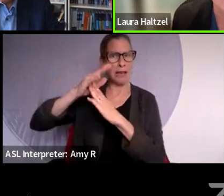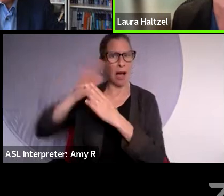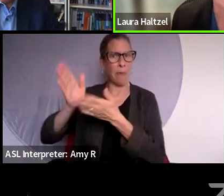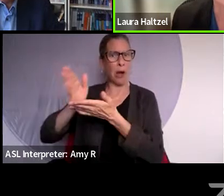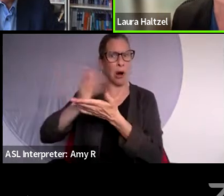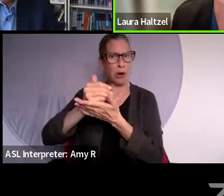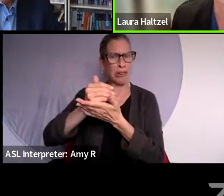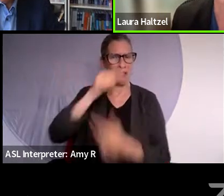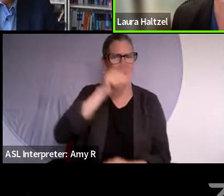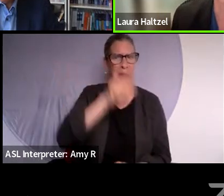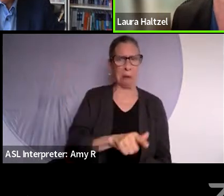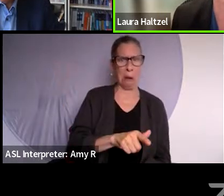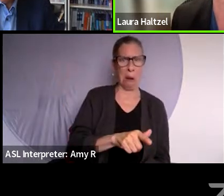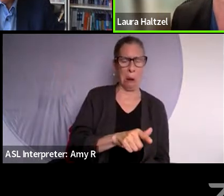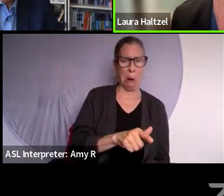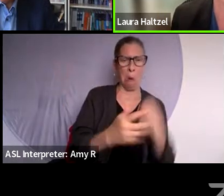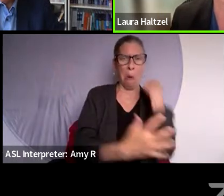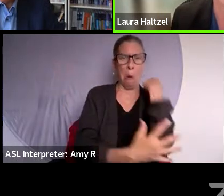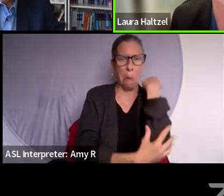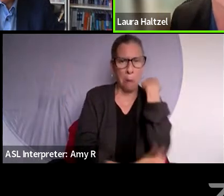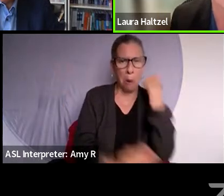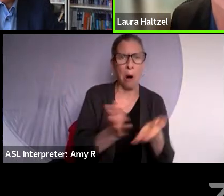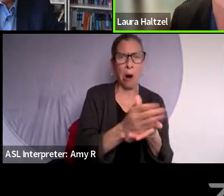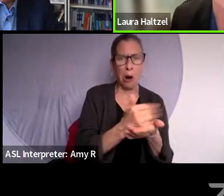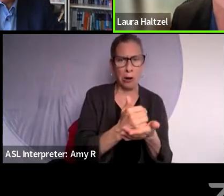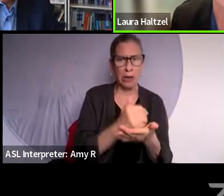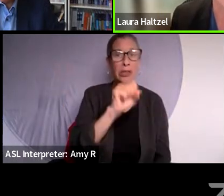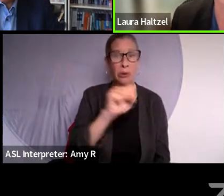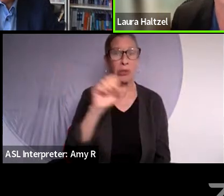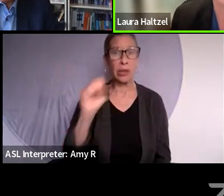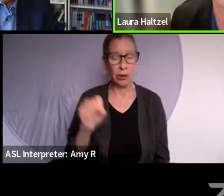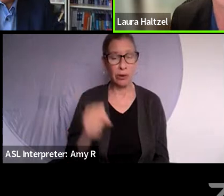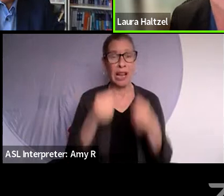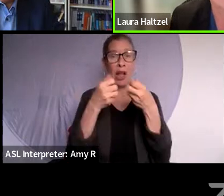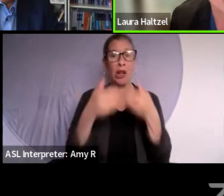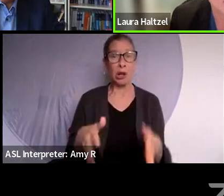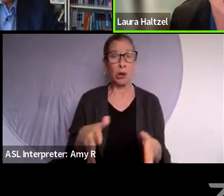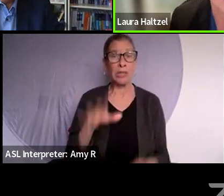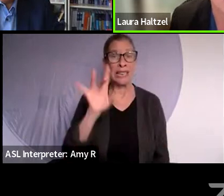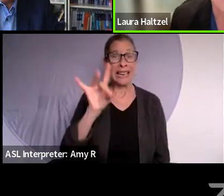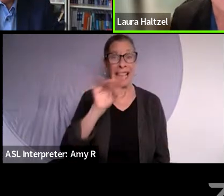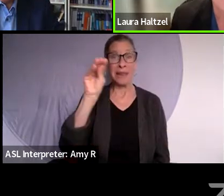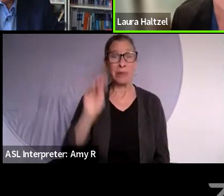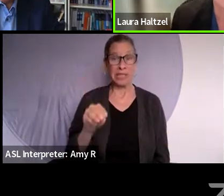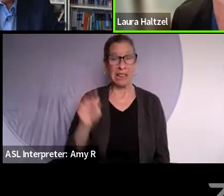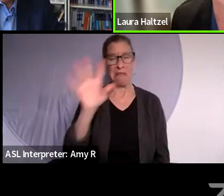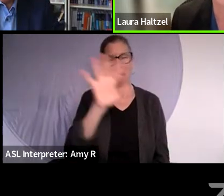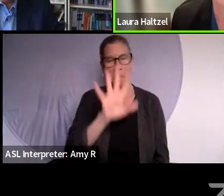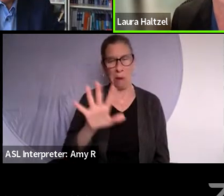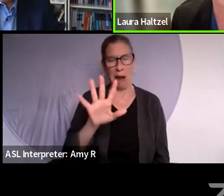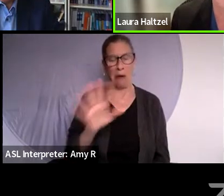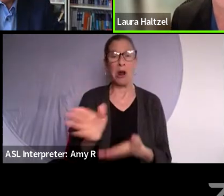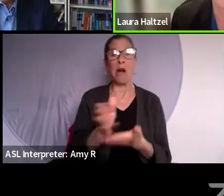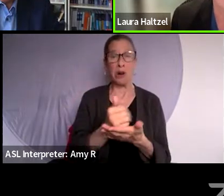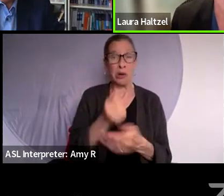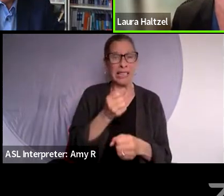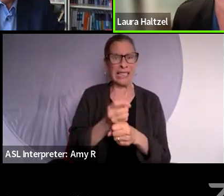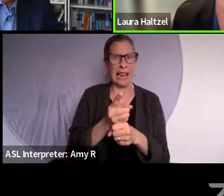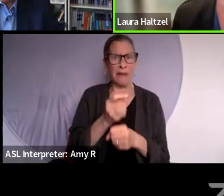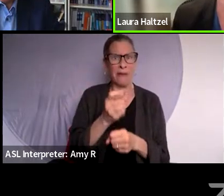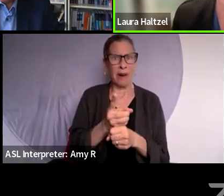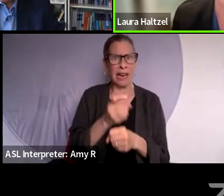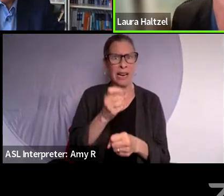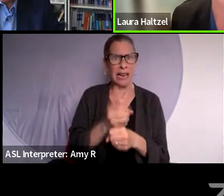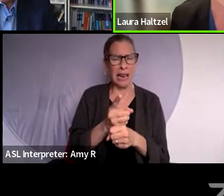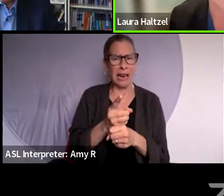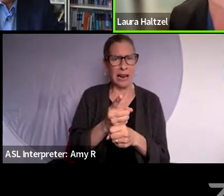earners. And so Social Security is essentially losing 8% or so of earnings every year, and has